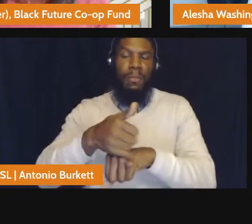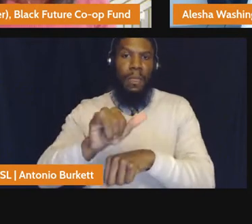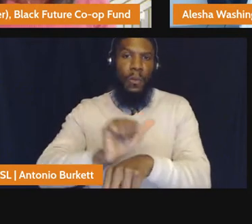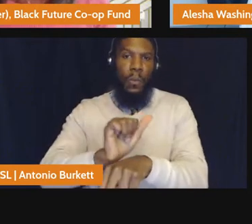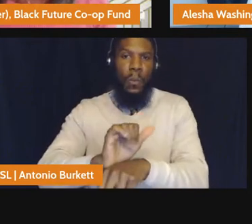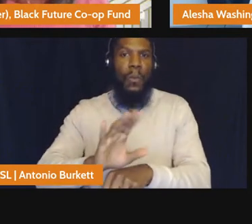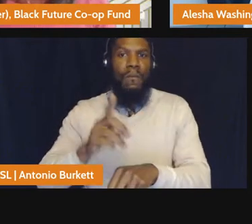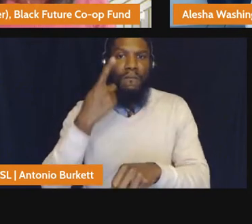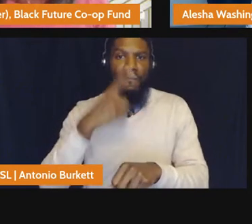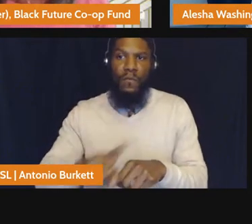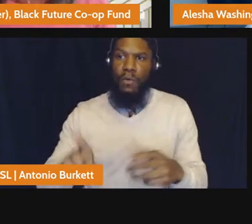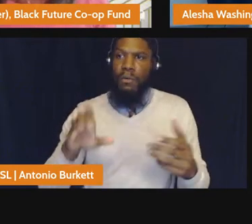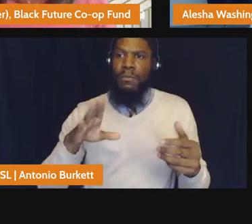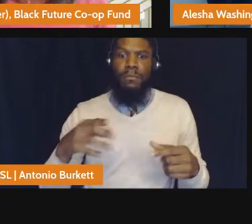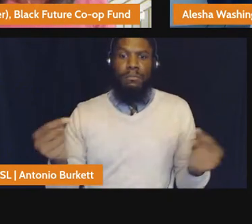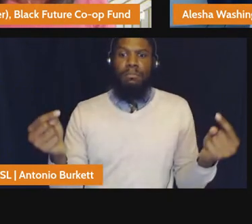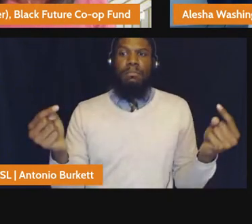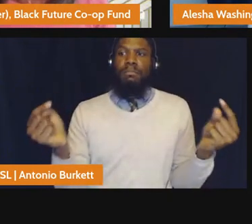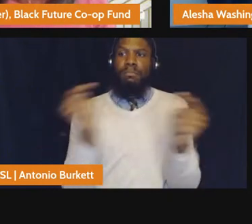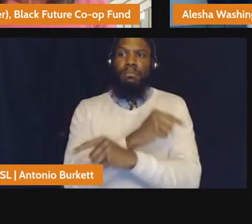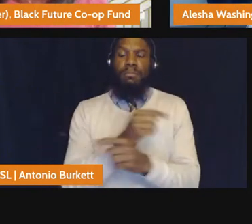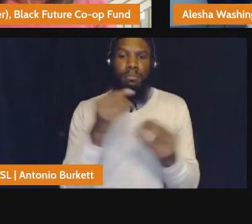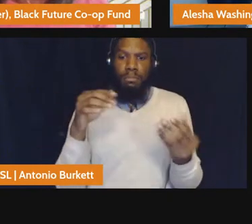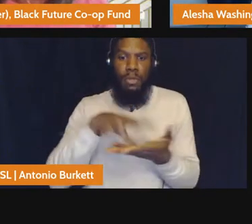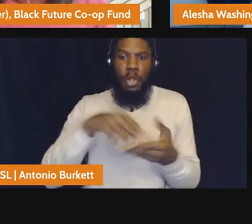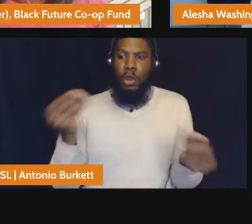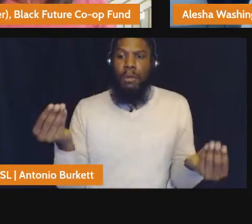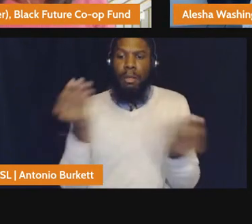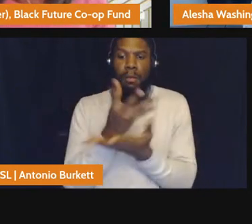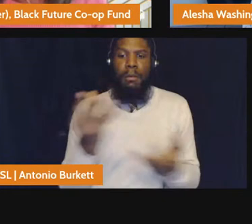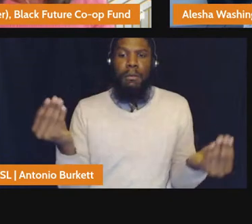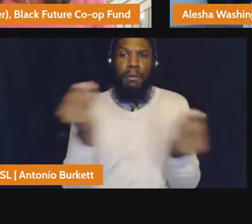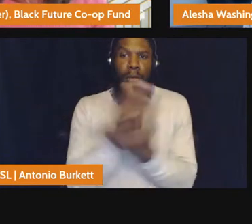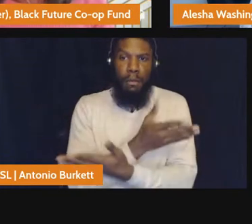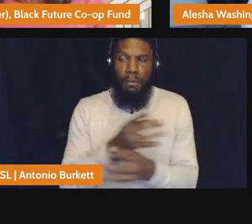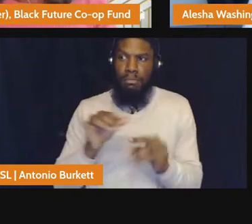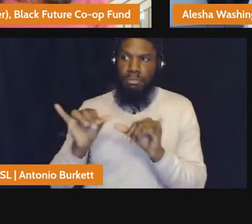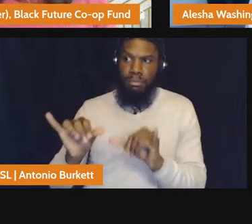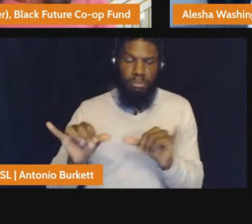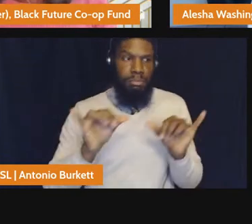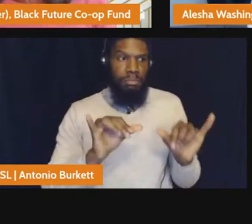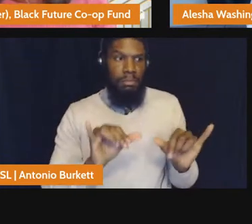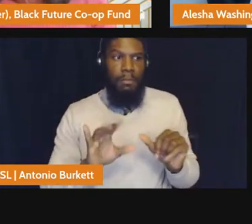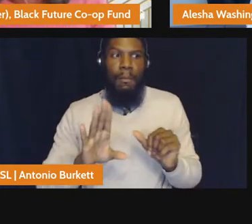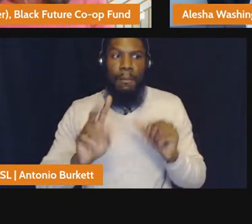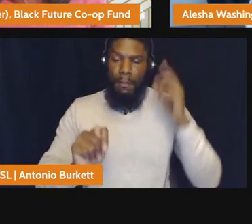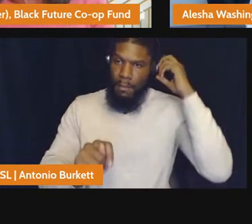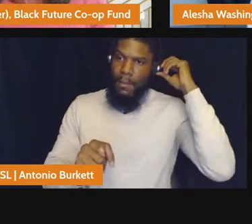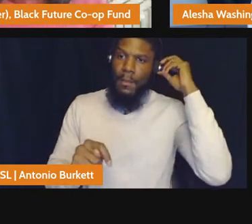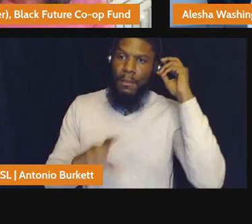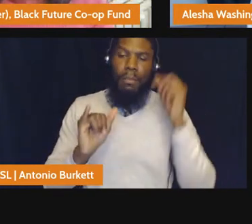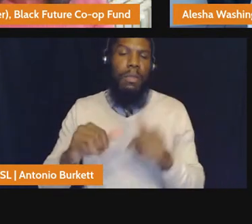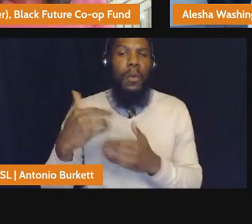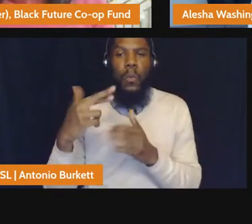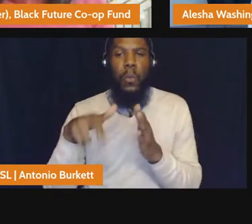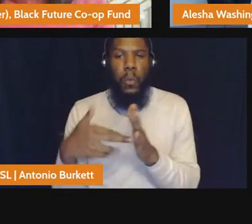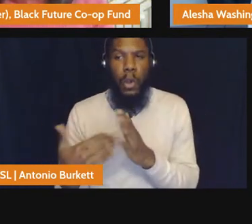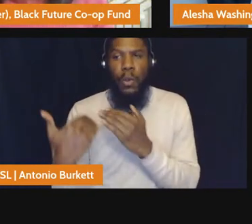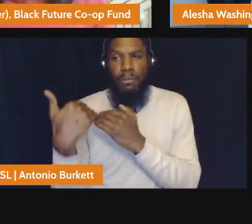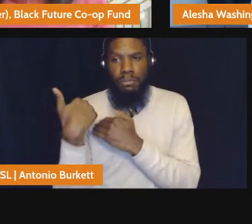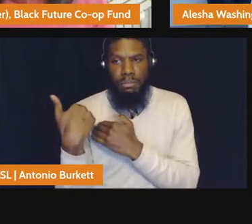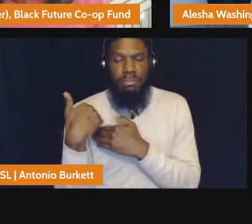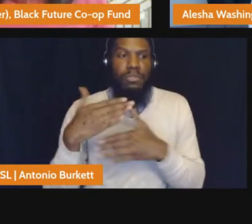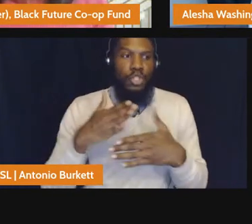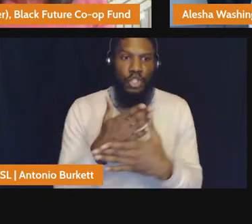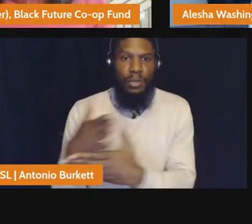holding accountability for work that's beyond the roles that we hired them for, right? So I think that's the balance of that we have to figure out. We also have a diversity,